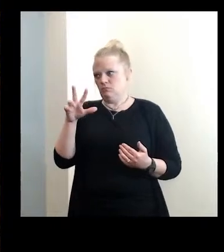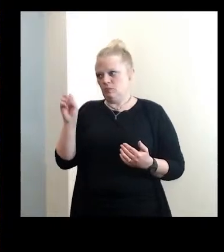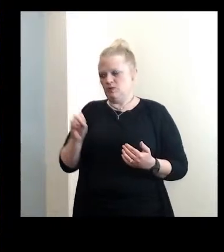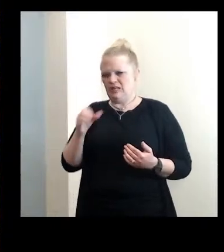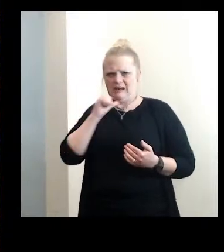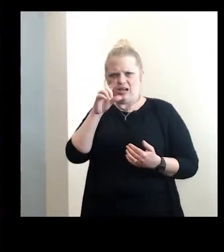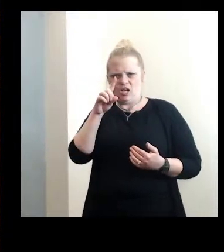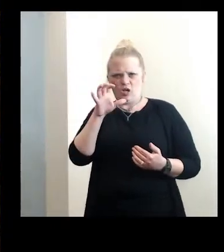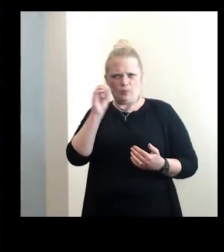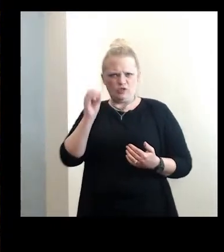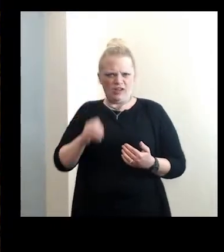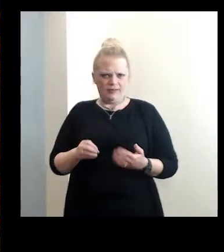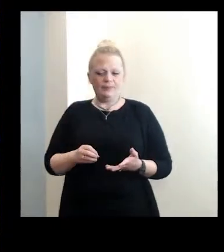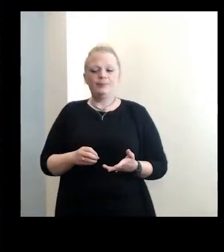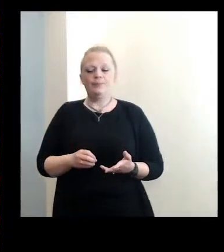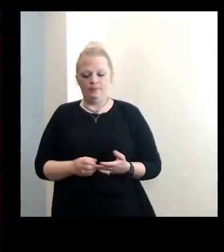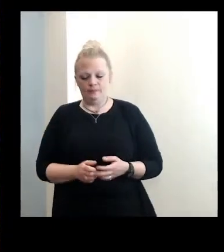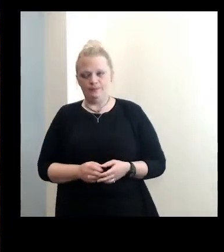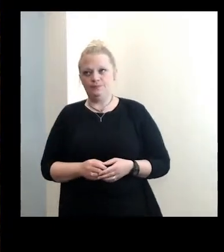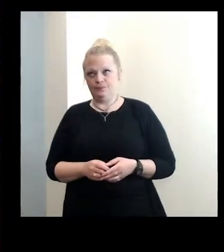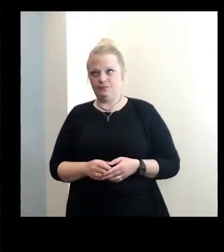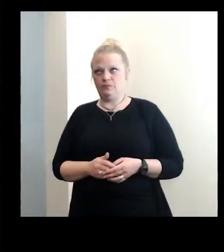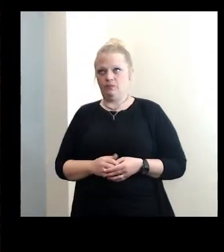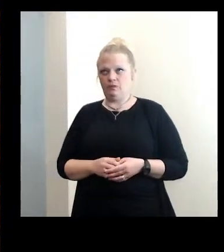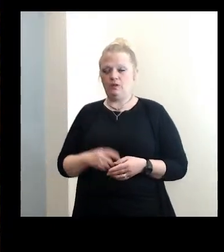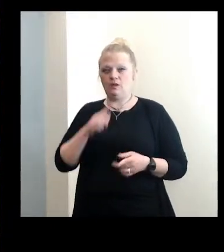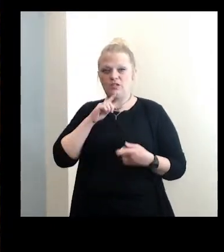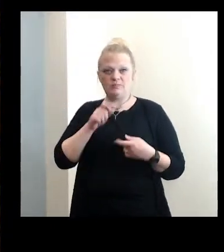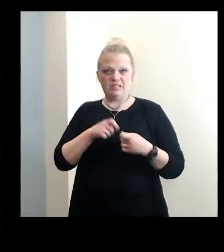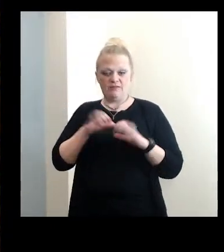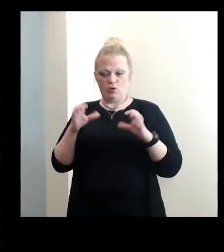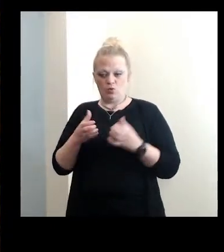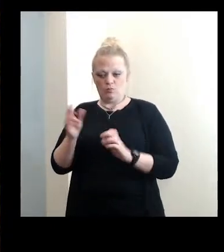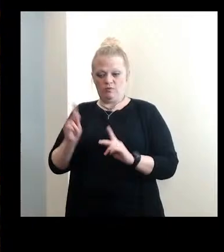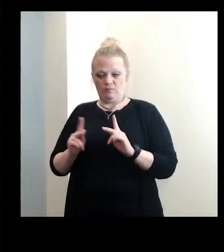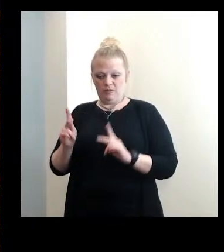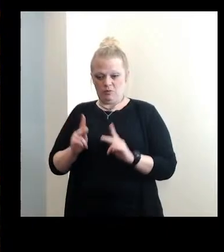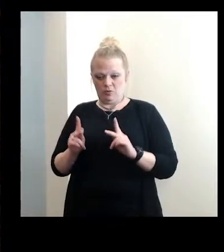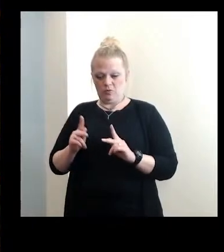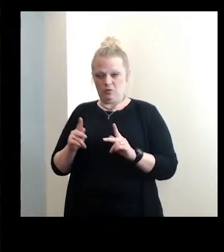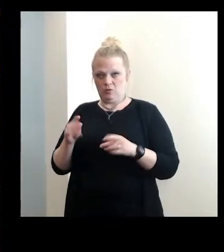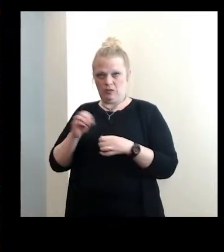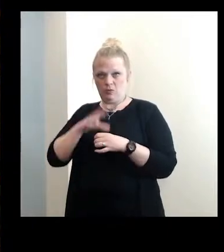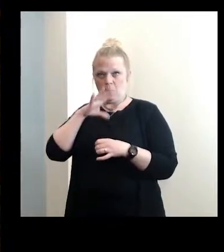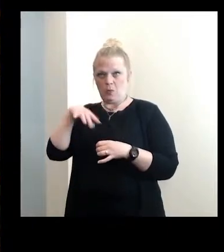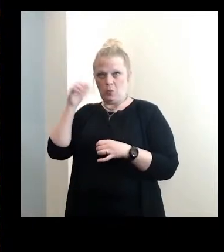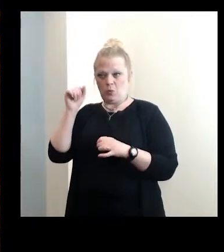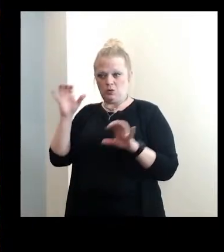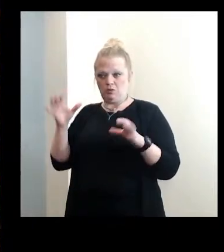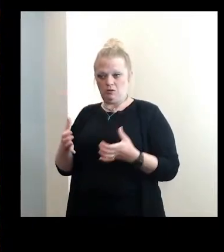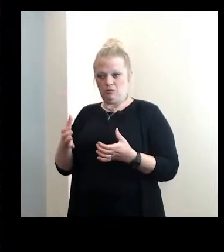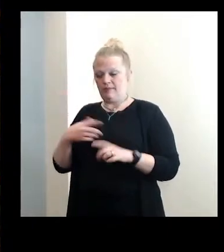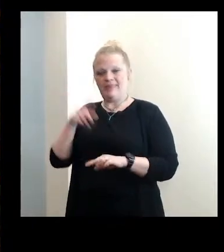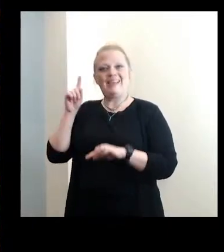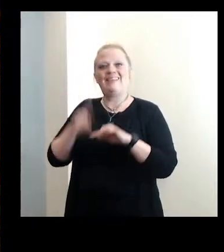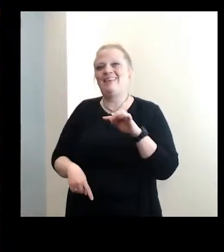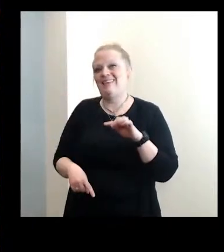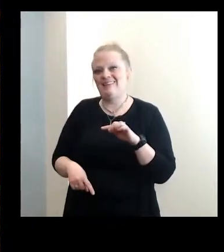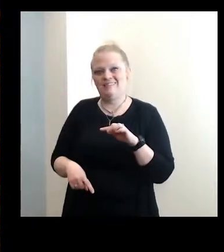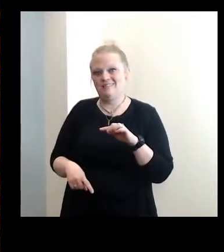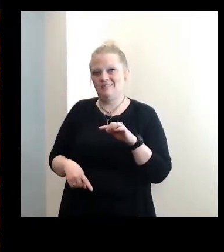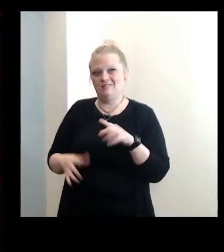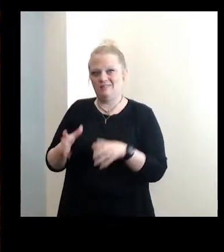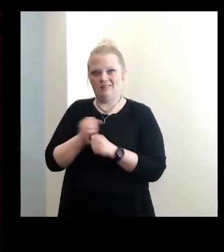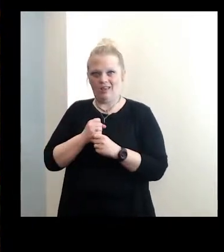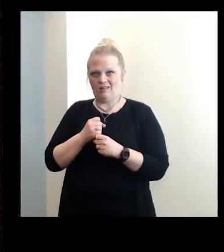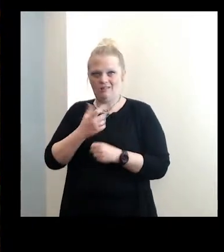not 100%. And there are a certain group of individuals, especially among the older population of Erie County, who cannot get vaccinated